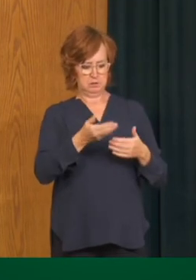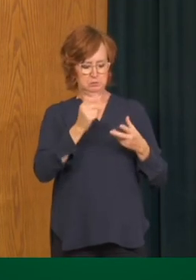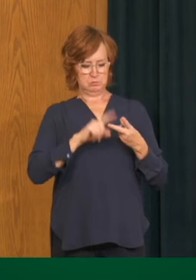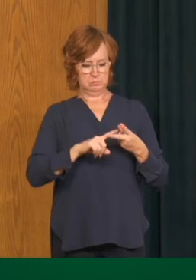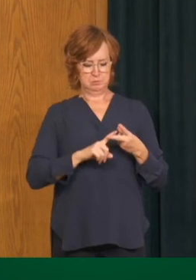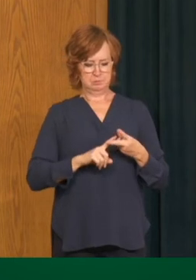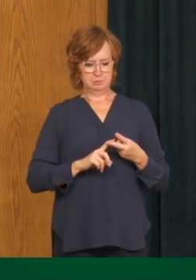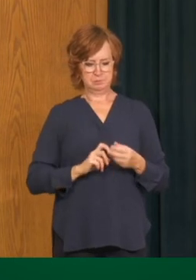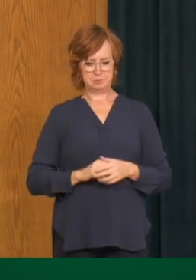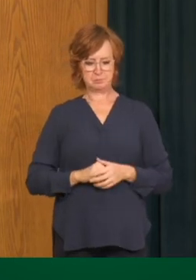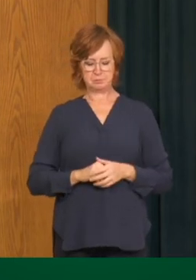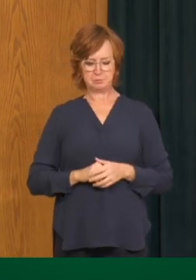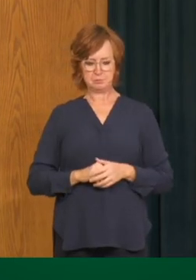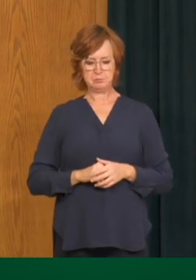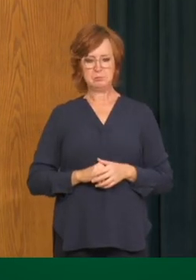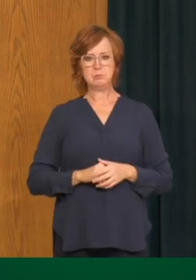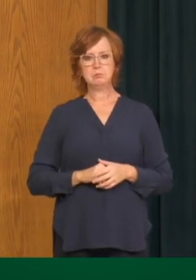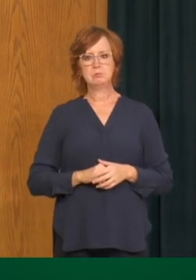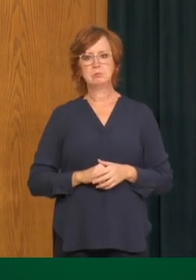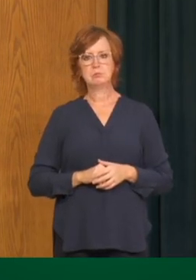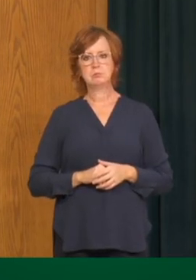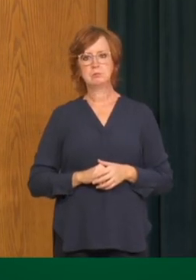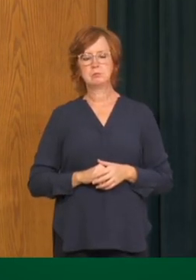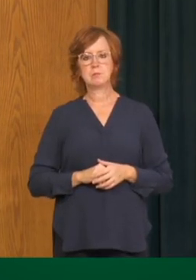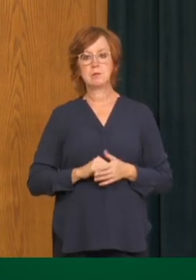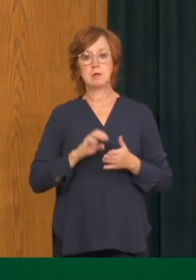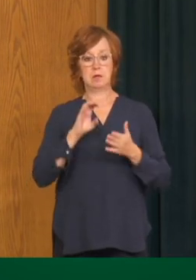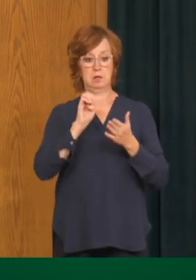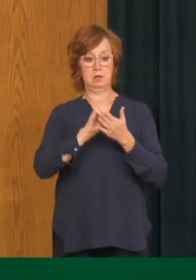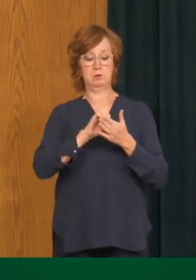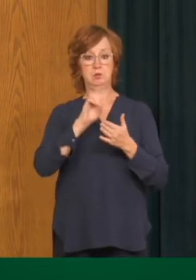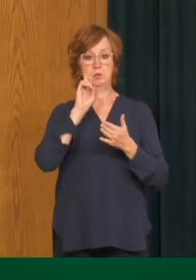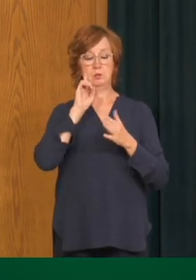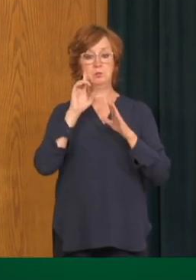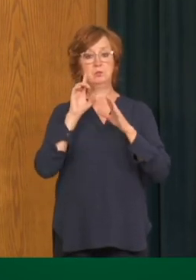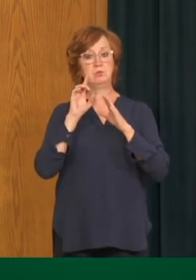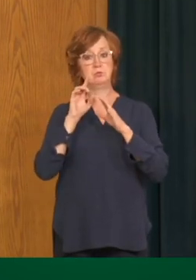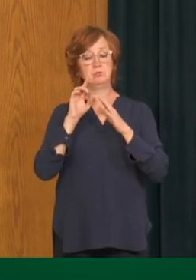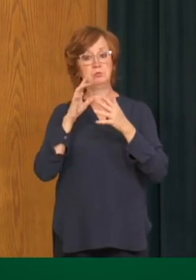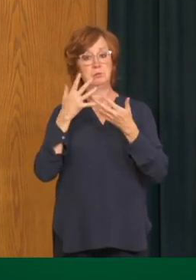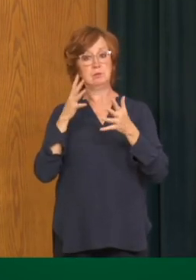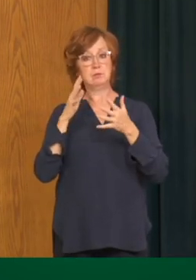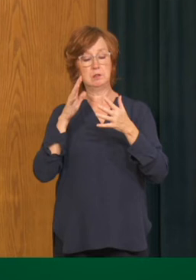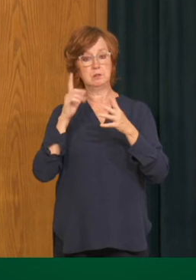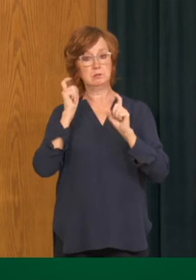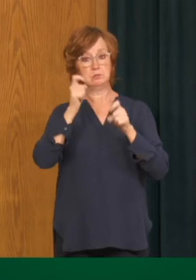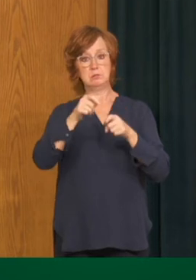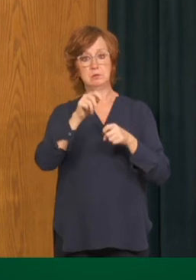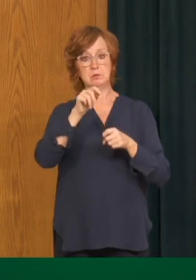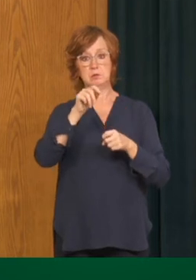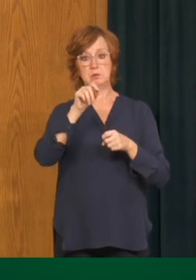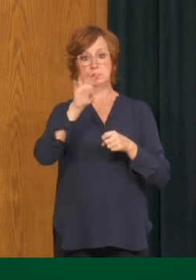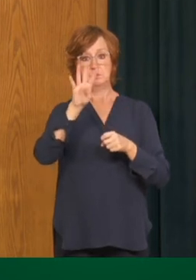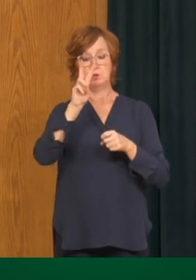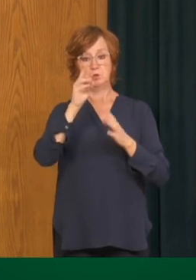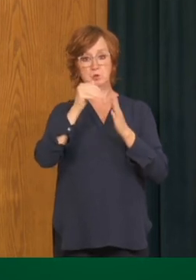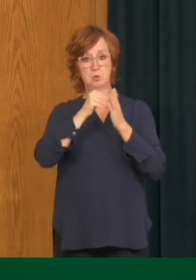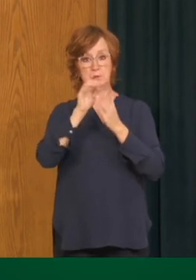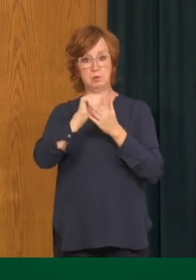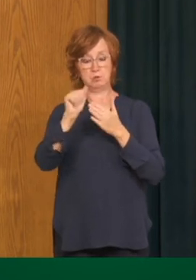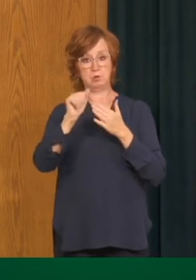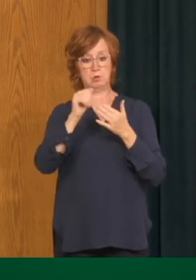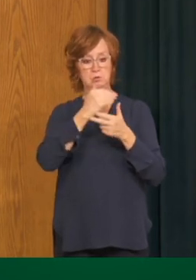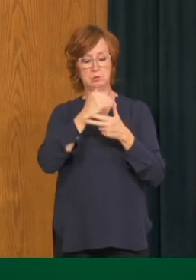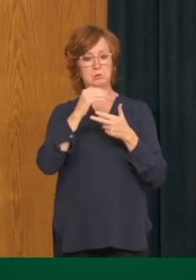said earlier, the education sector received a $42 million lift in this budget, which would begin on September the 1st. They also